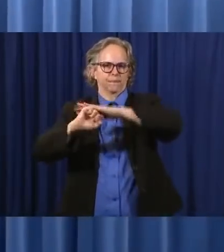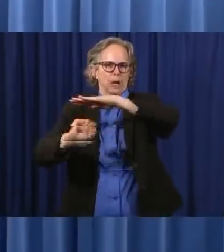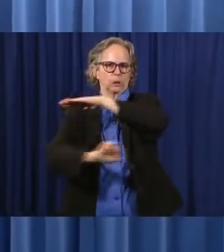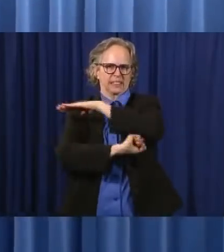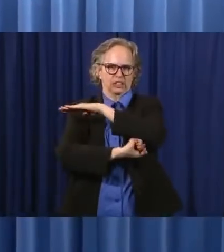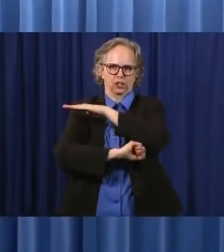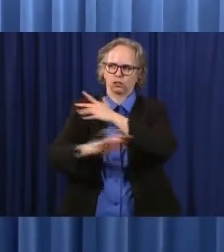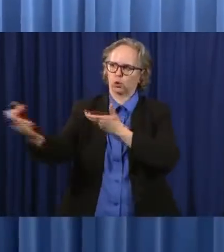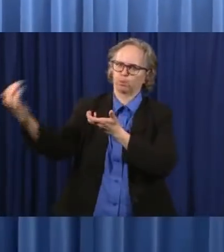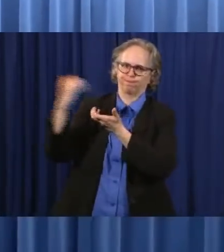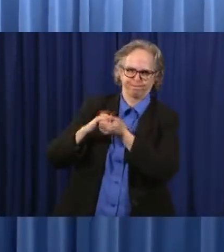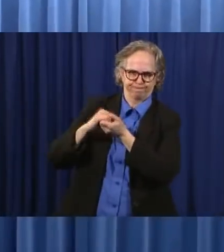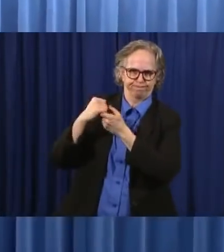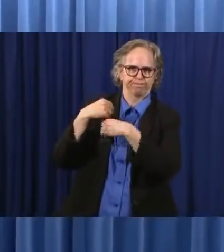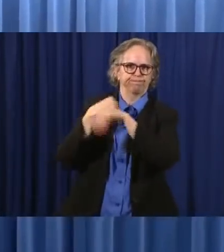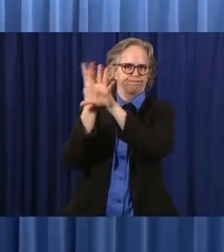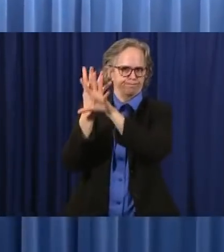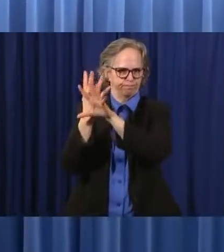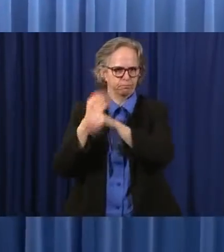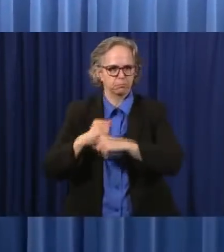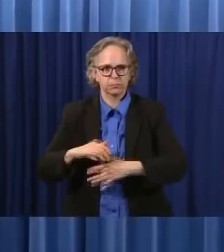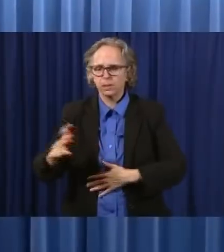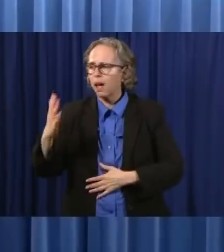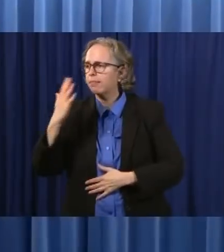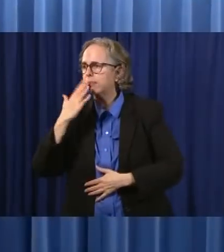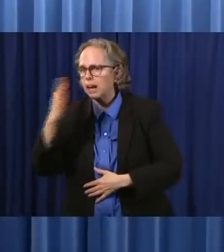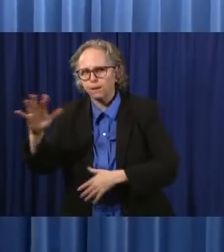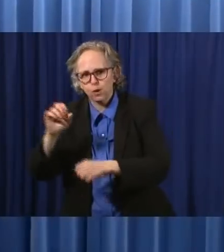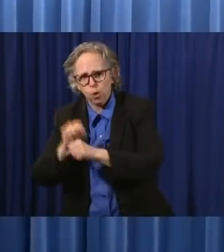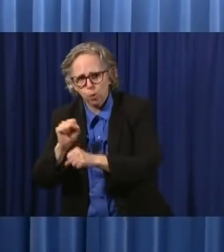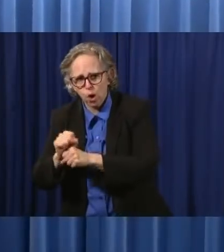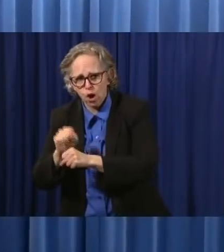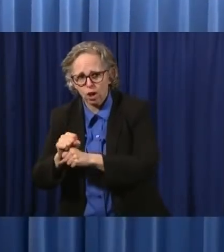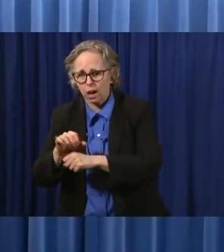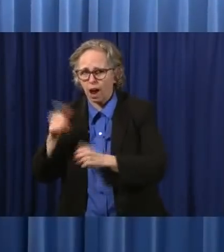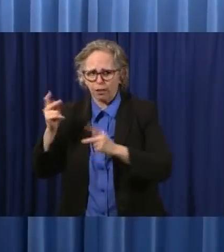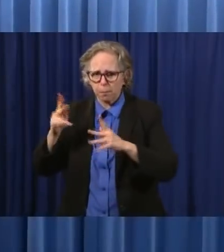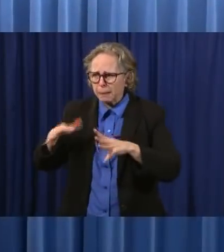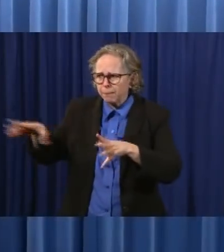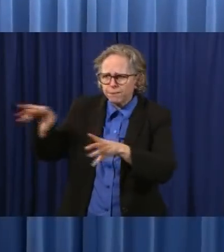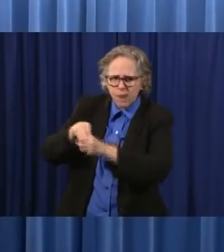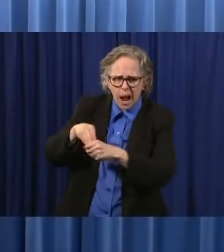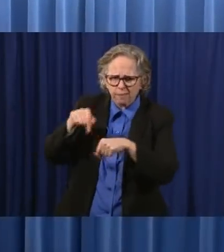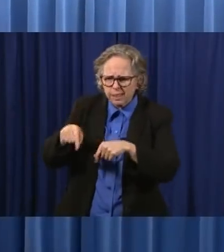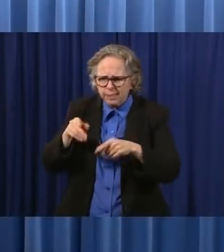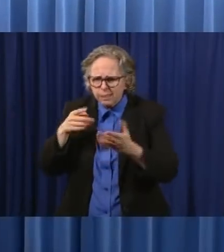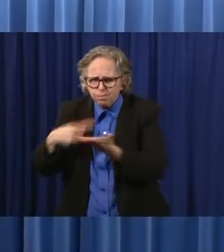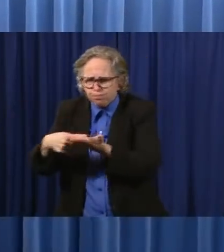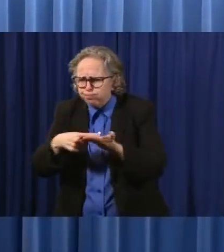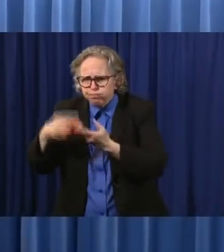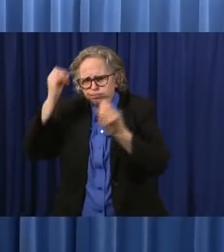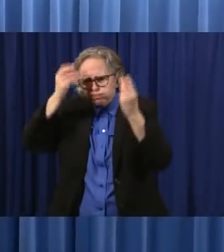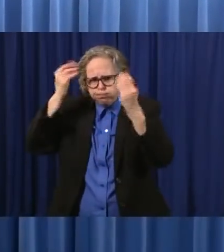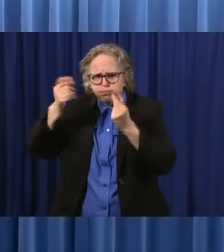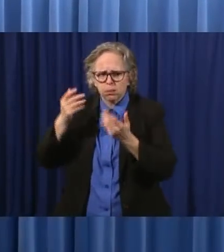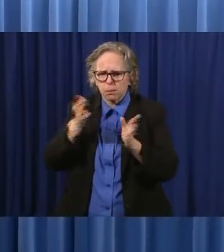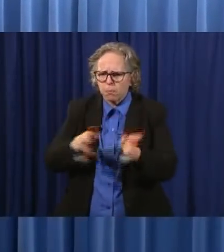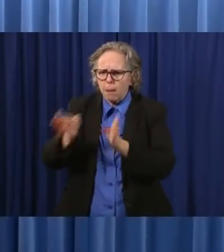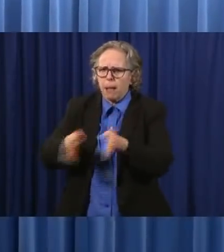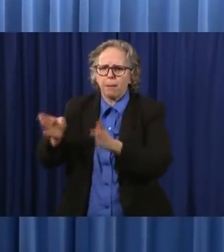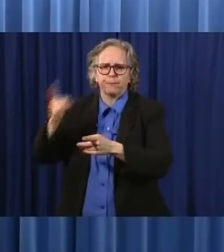to thank her for her work and the rest of our folks that we drew from across the state of Ohio to really provide